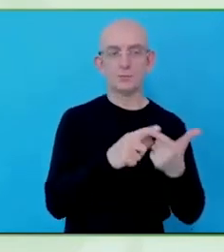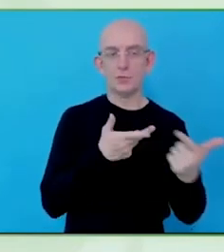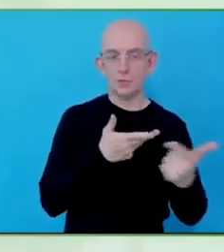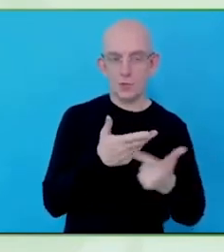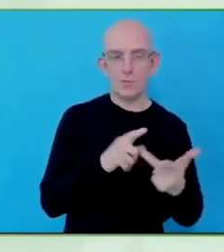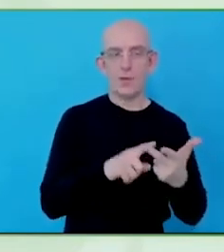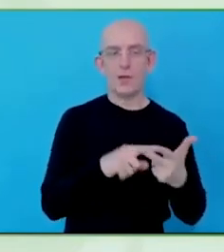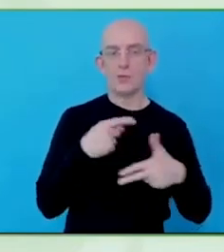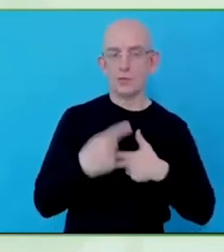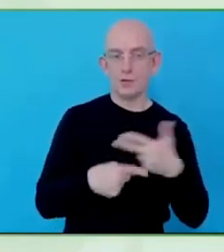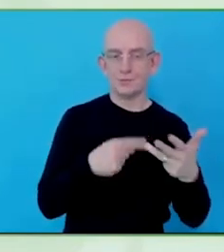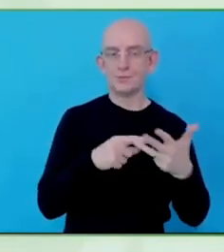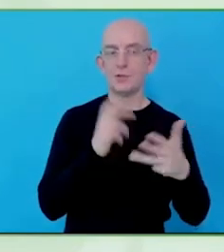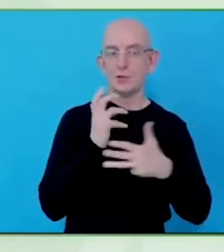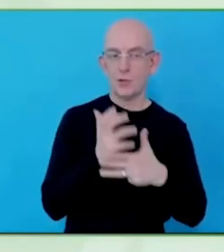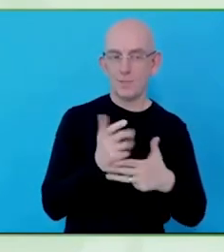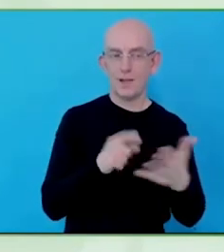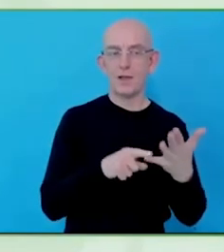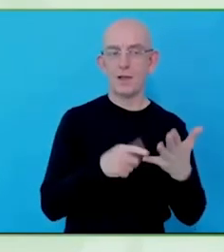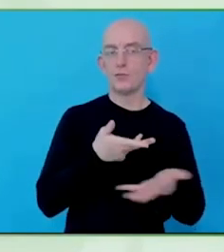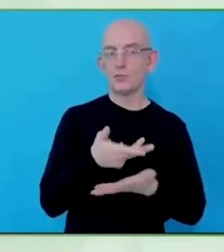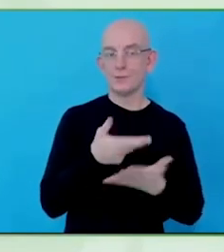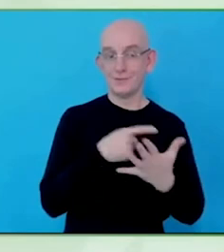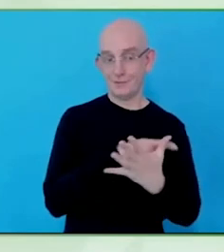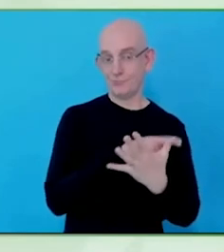together. Thank you for your great presentation.